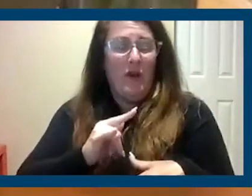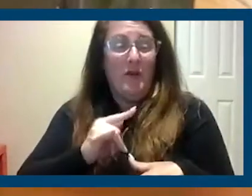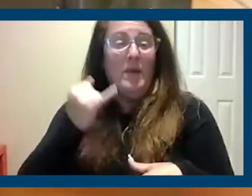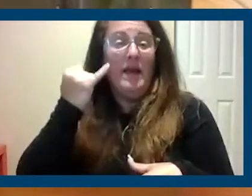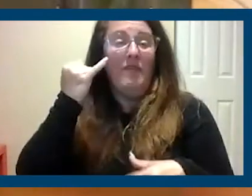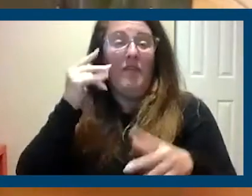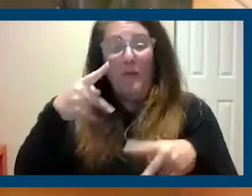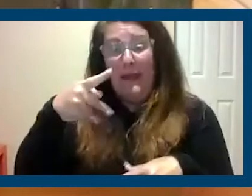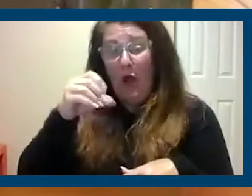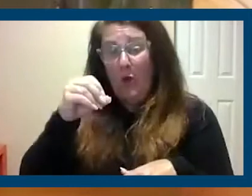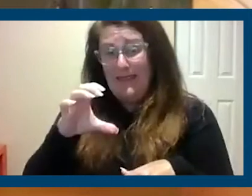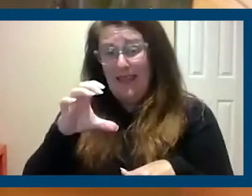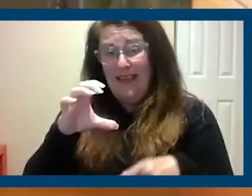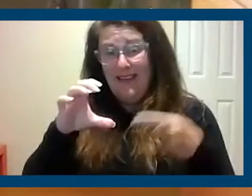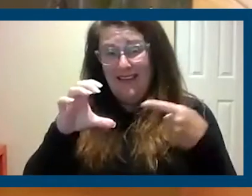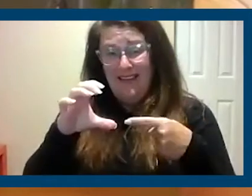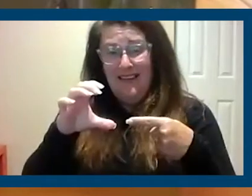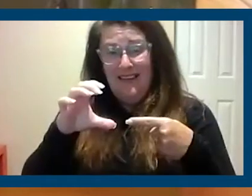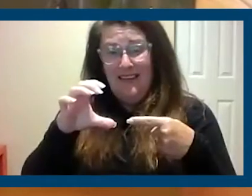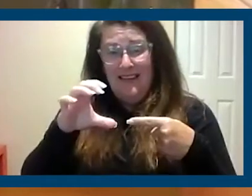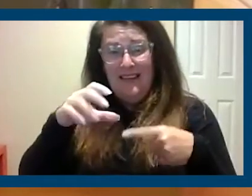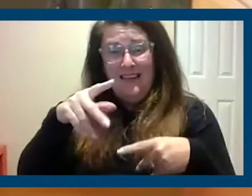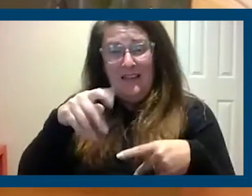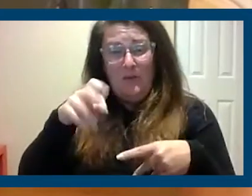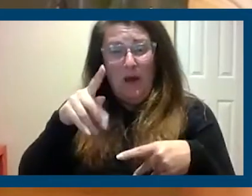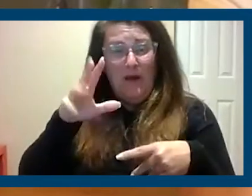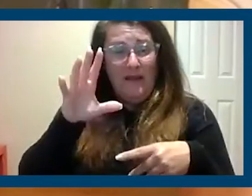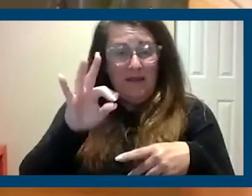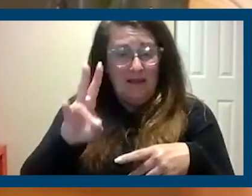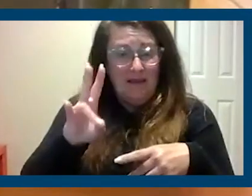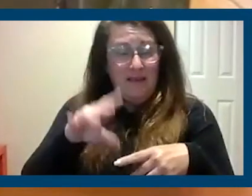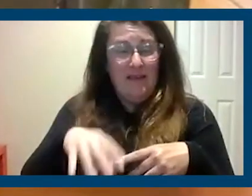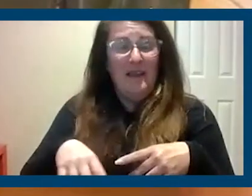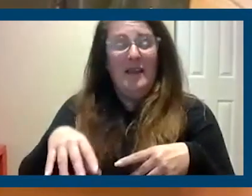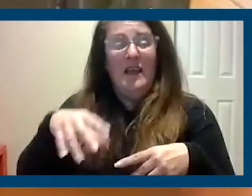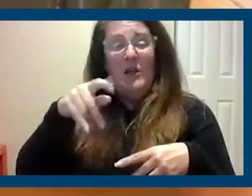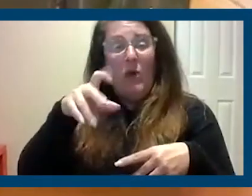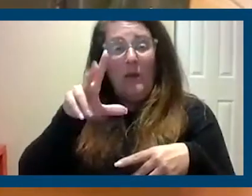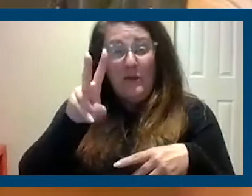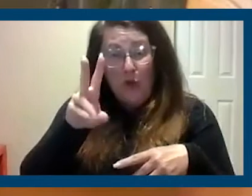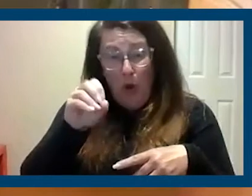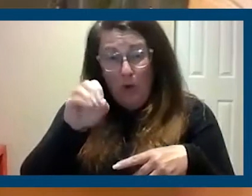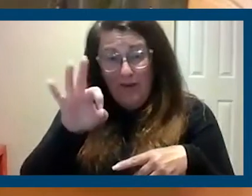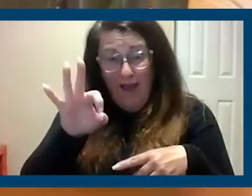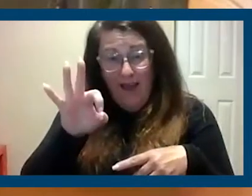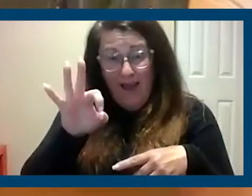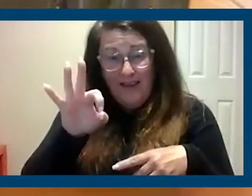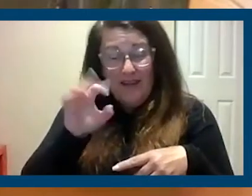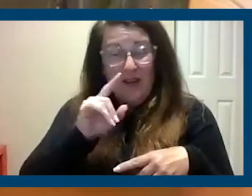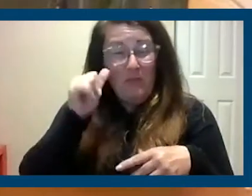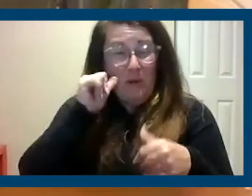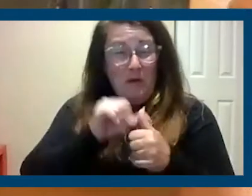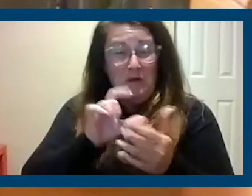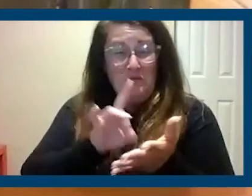Prop 187 in 1994. You had Prop 209, eliminating affirmative action.